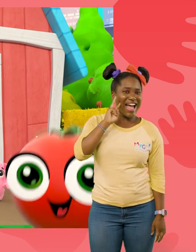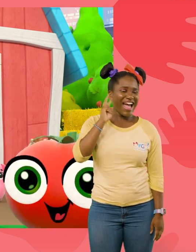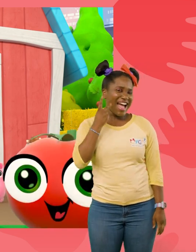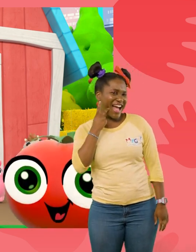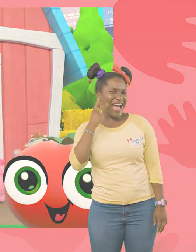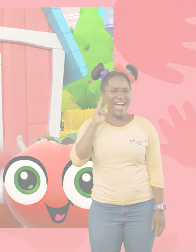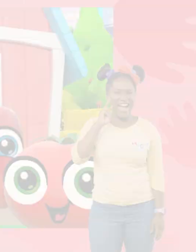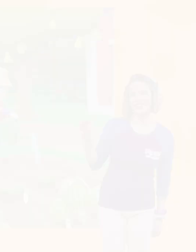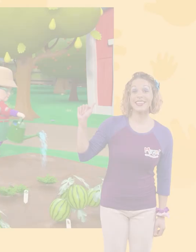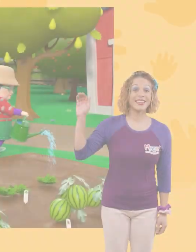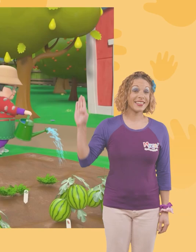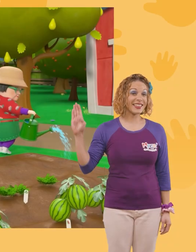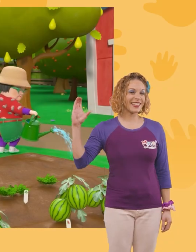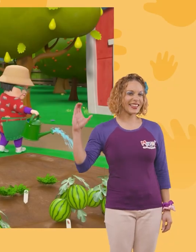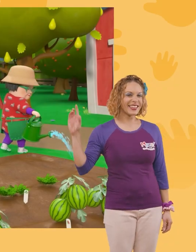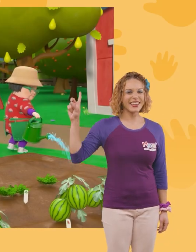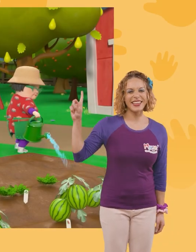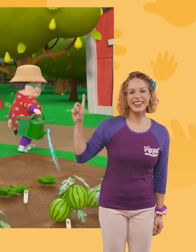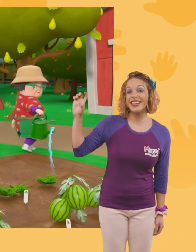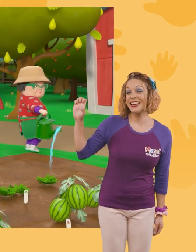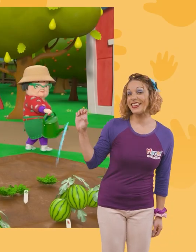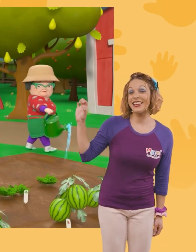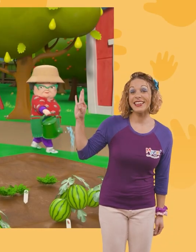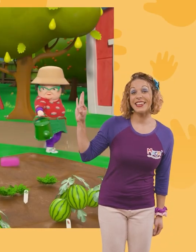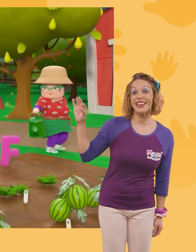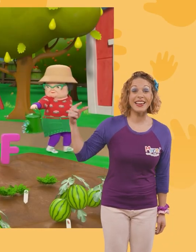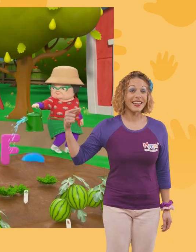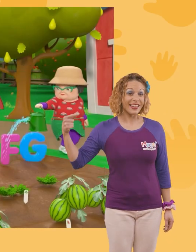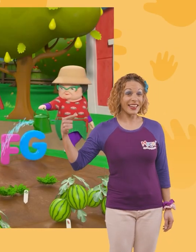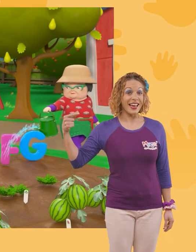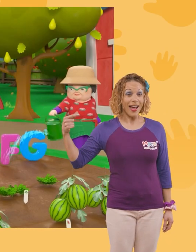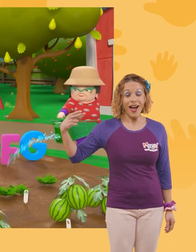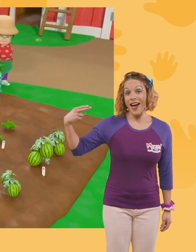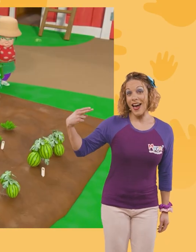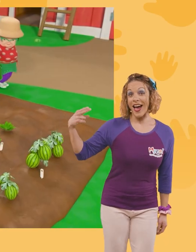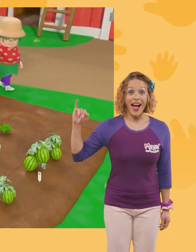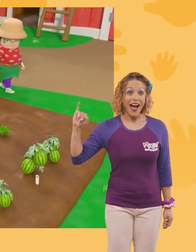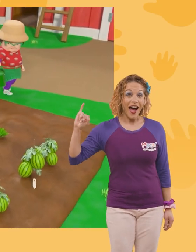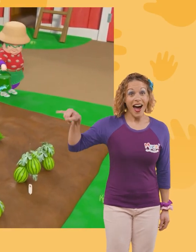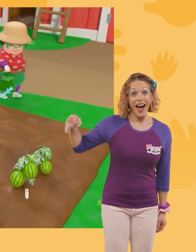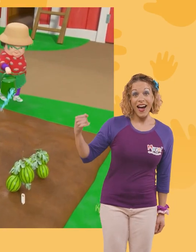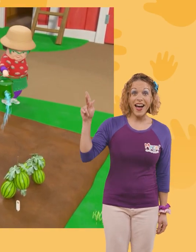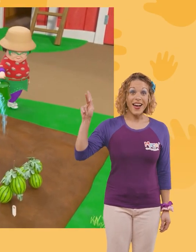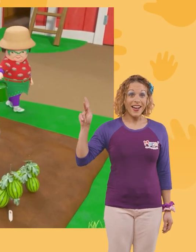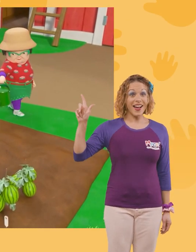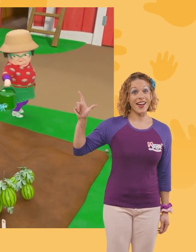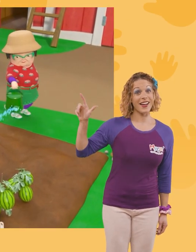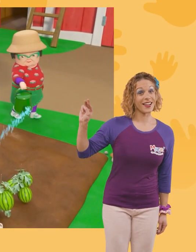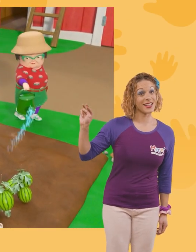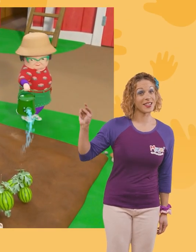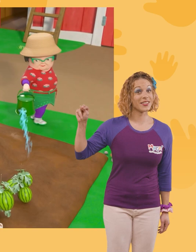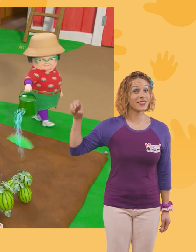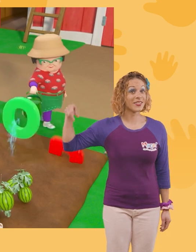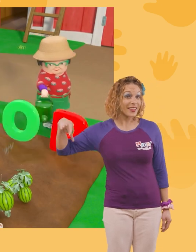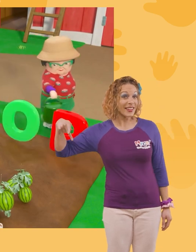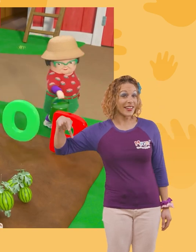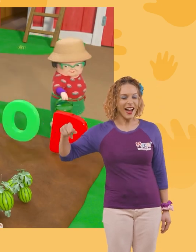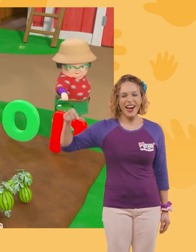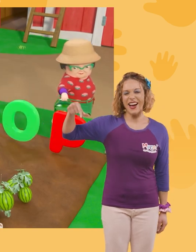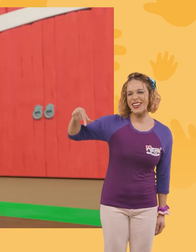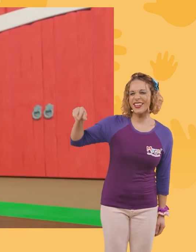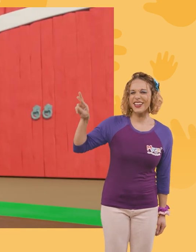healthy vegetables. A, B, C, D, E, F, G, H, I, J, K, L, M, N,